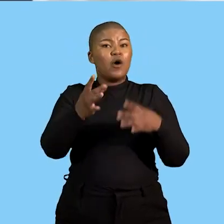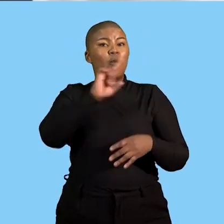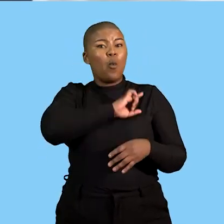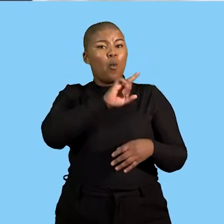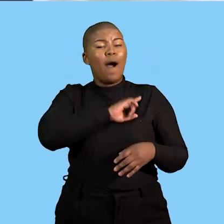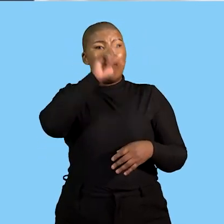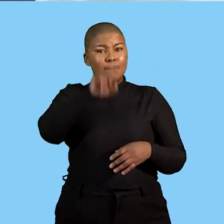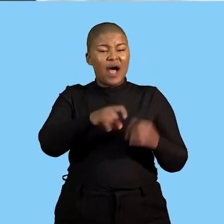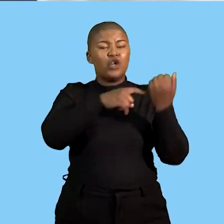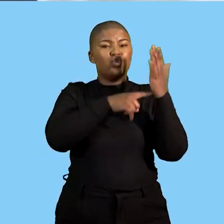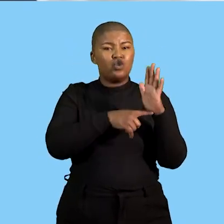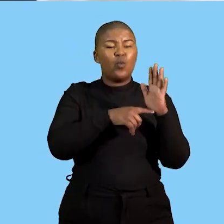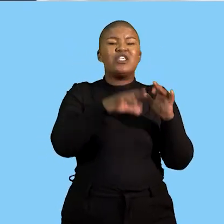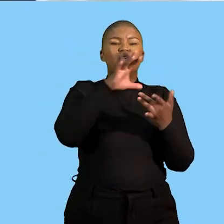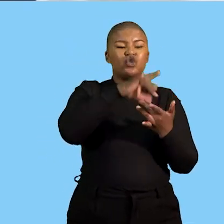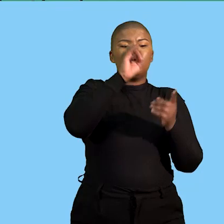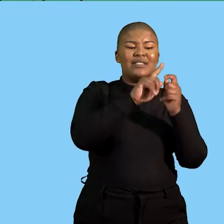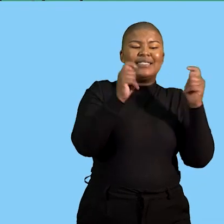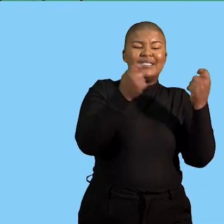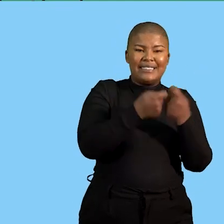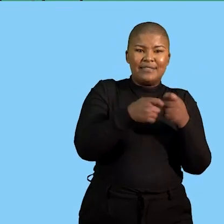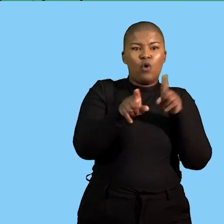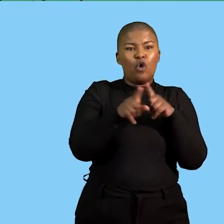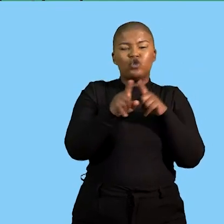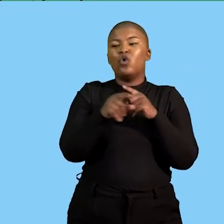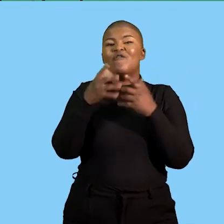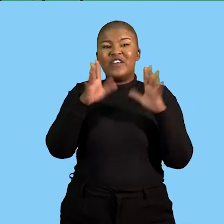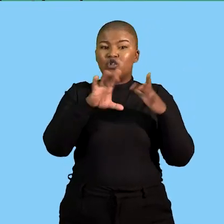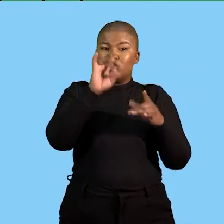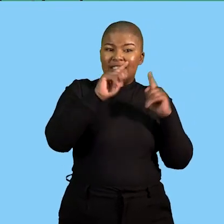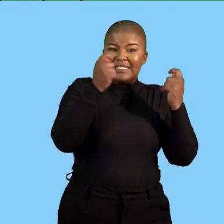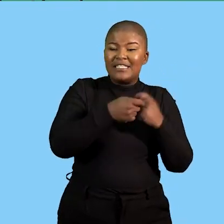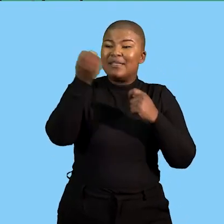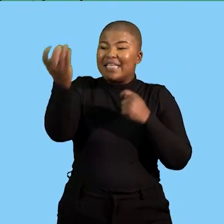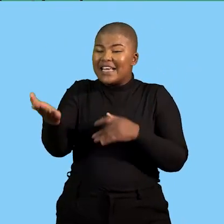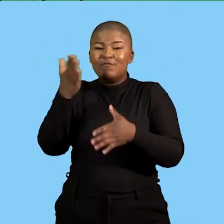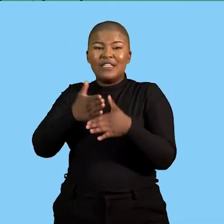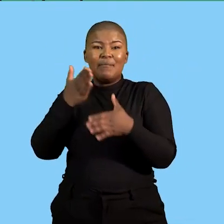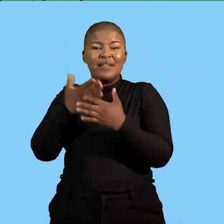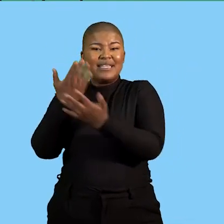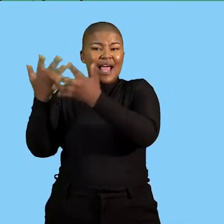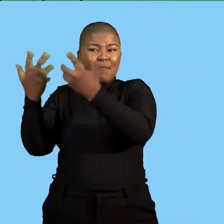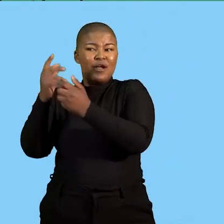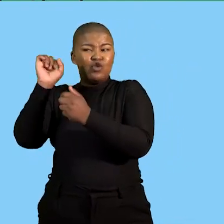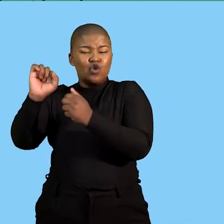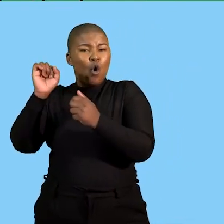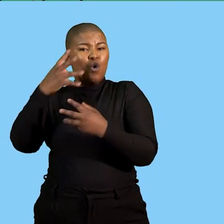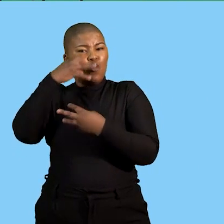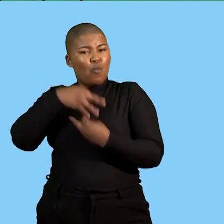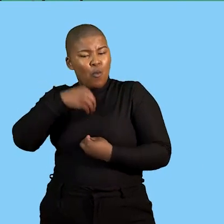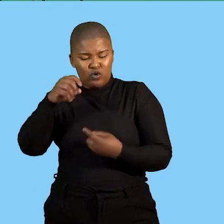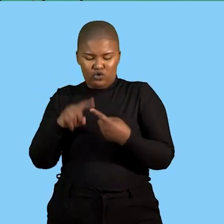to allocate a team or a task to a team member according to their role or according to their abilities